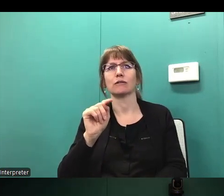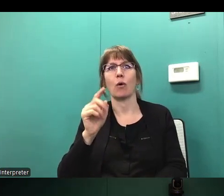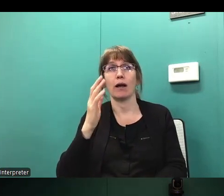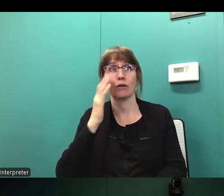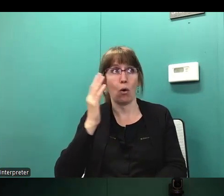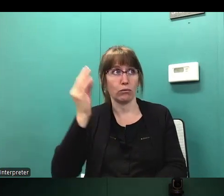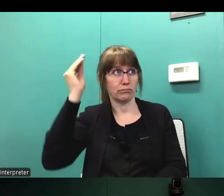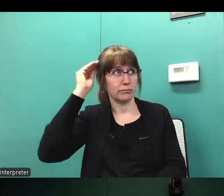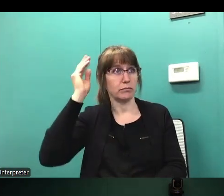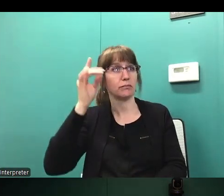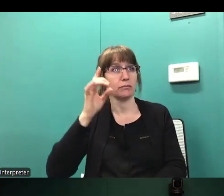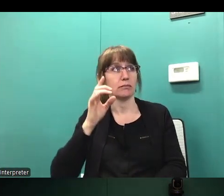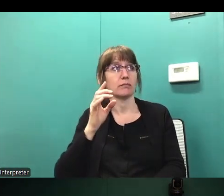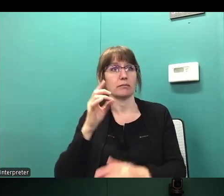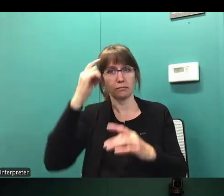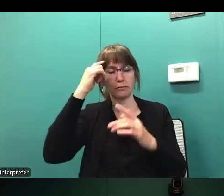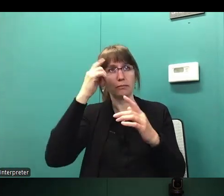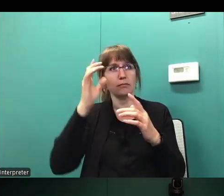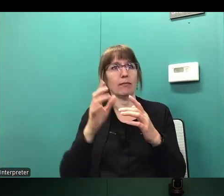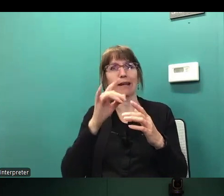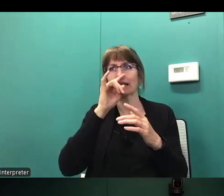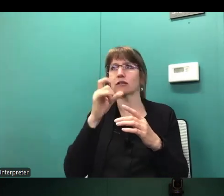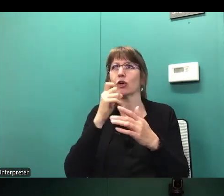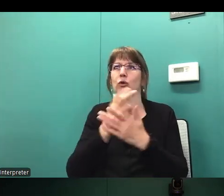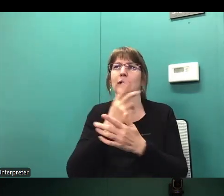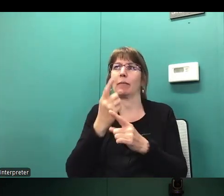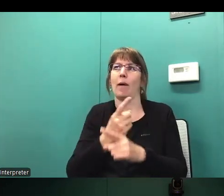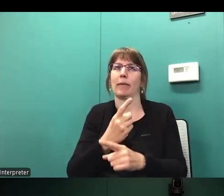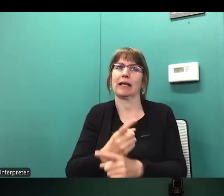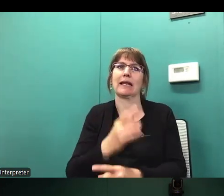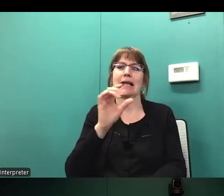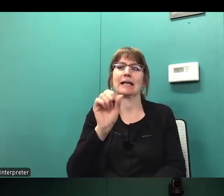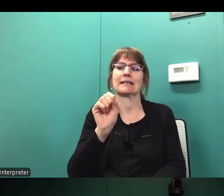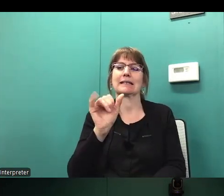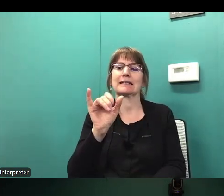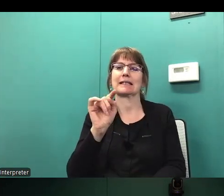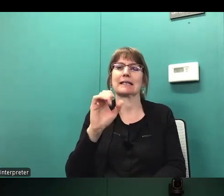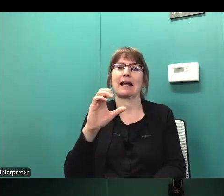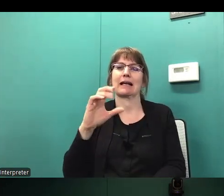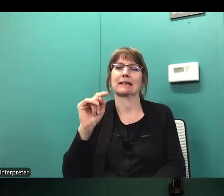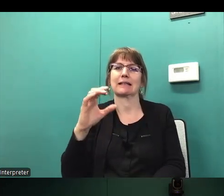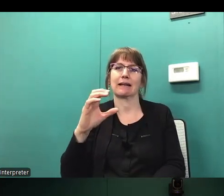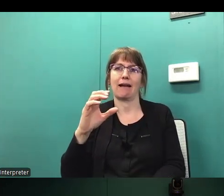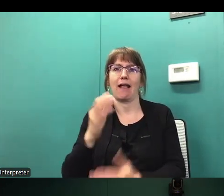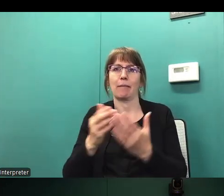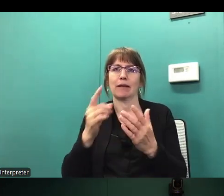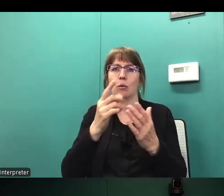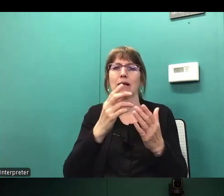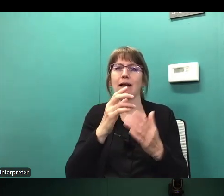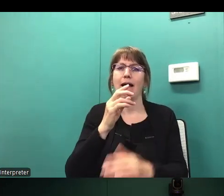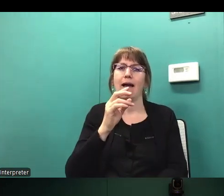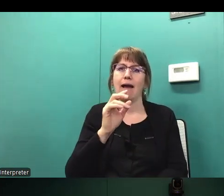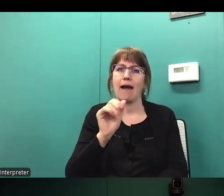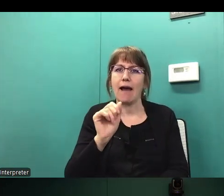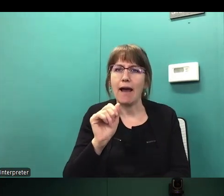that this kid's not using it properly. So a syntactic element that was used was adverb of time. And I would